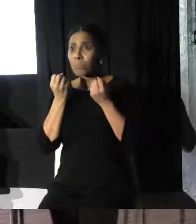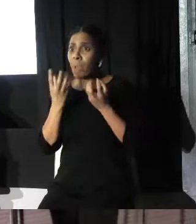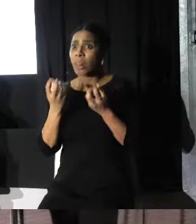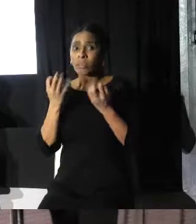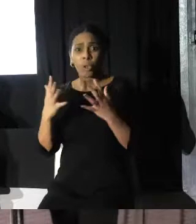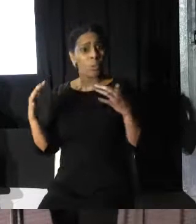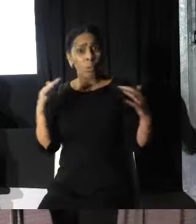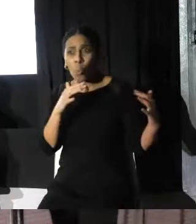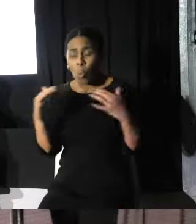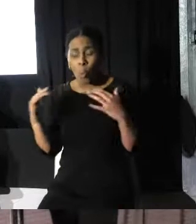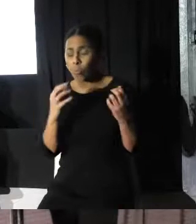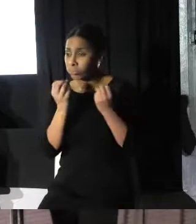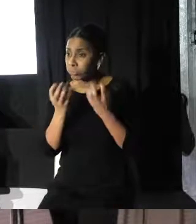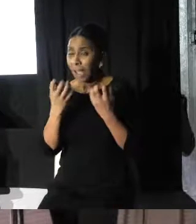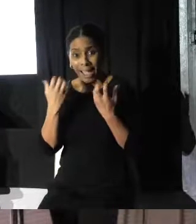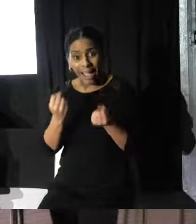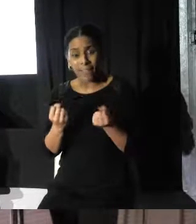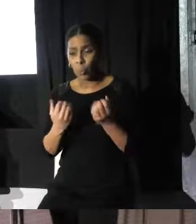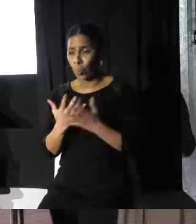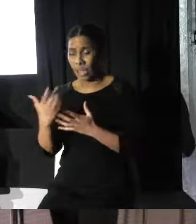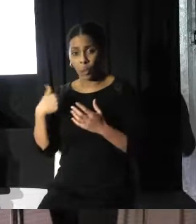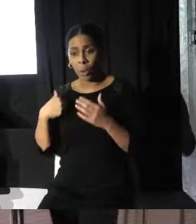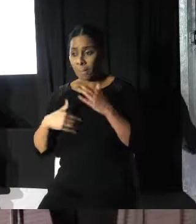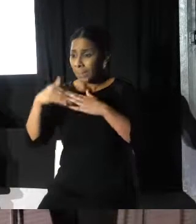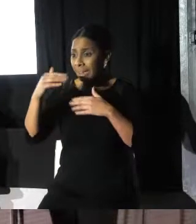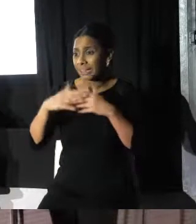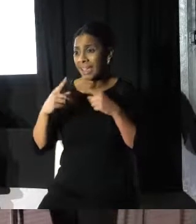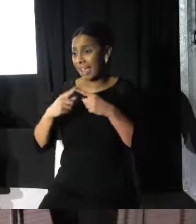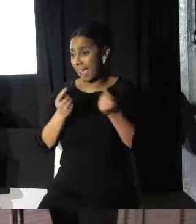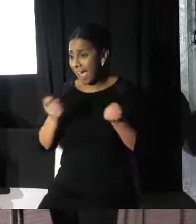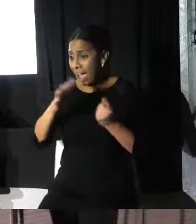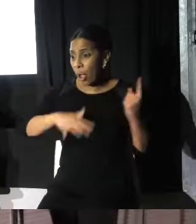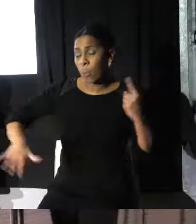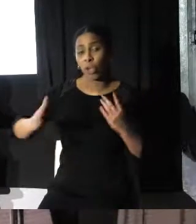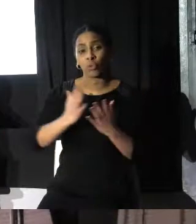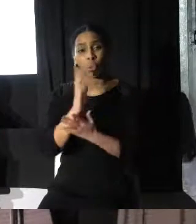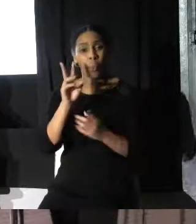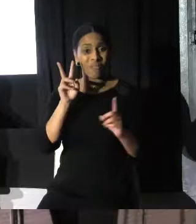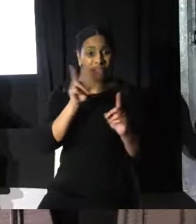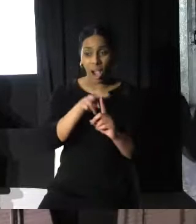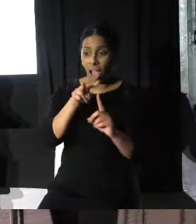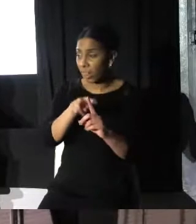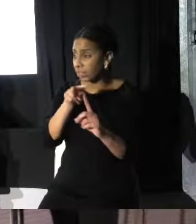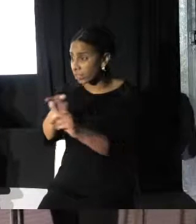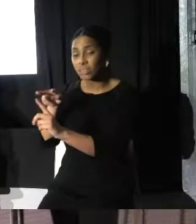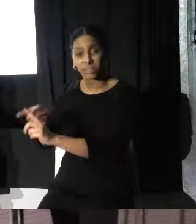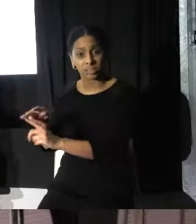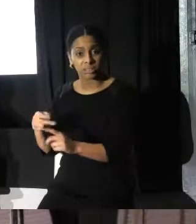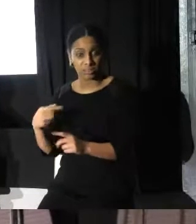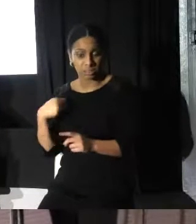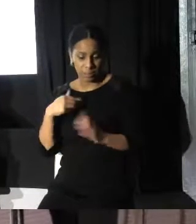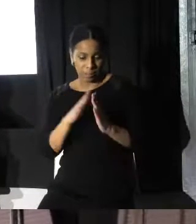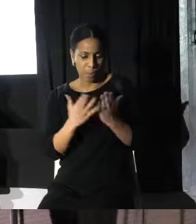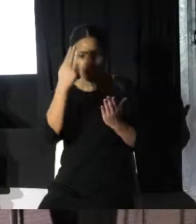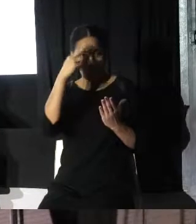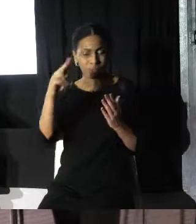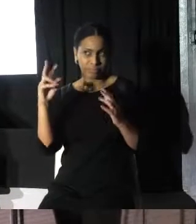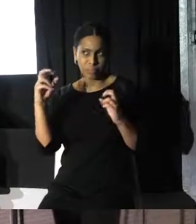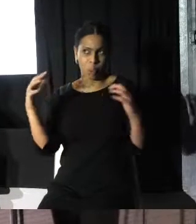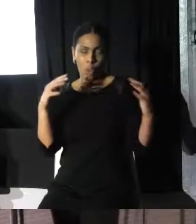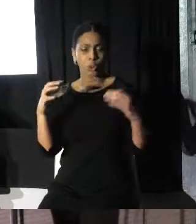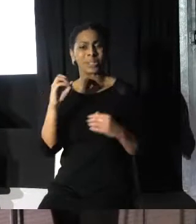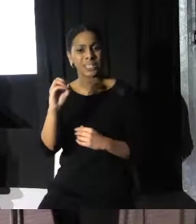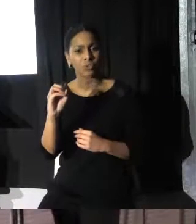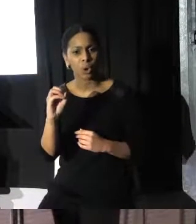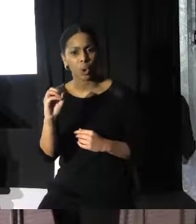were building empire with such violence, with such ongoing, what in my last book I called World War Zero. So historical